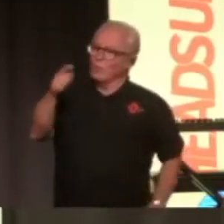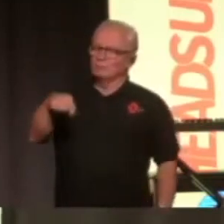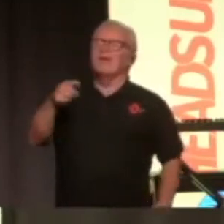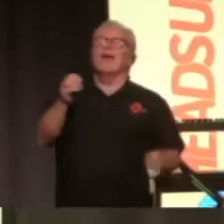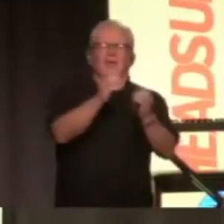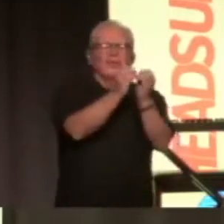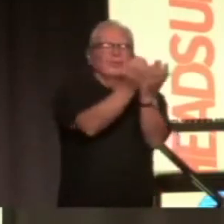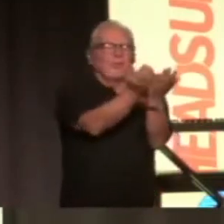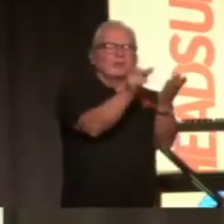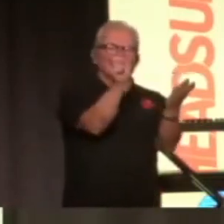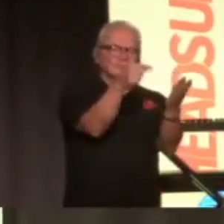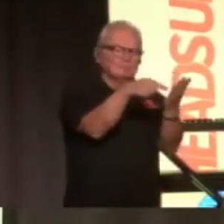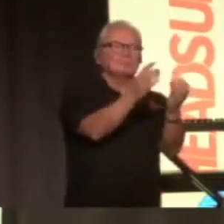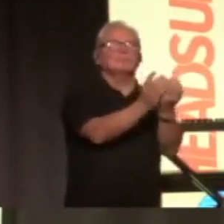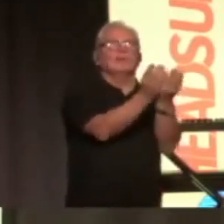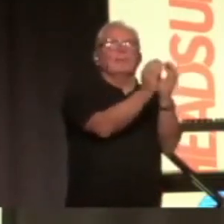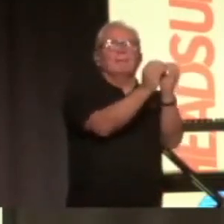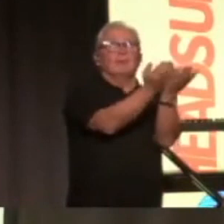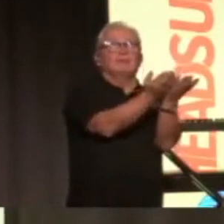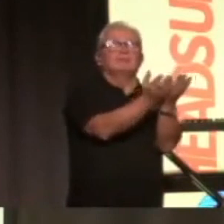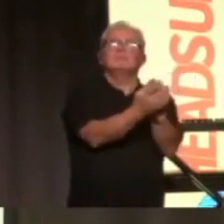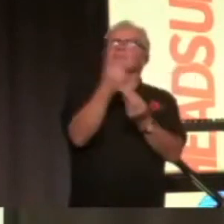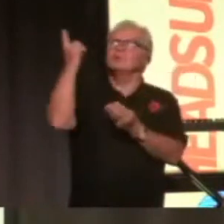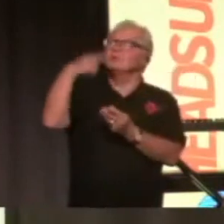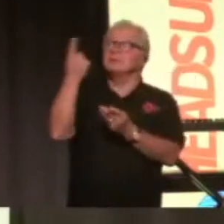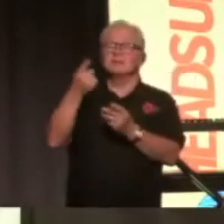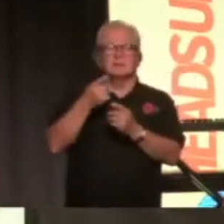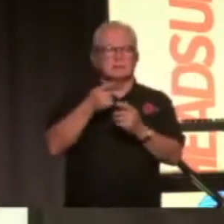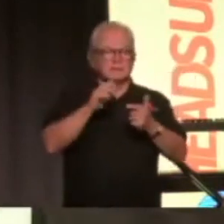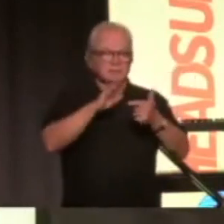of God. And then Colossians 3, verse 2 says this,